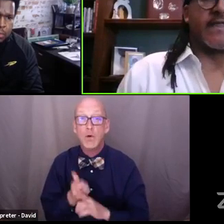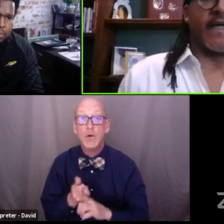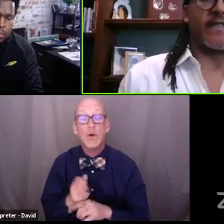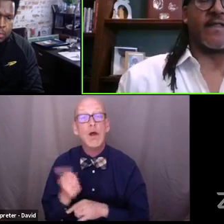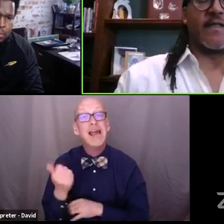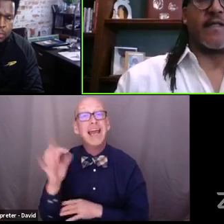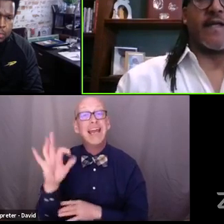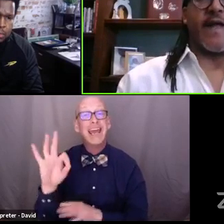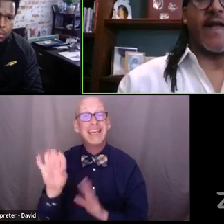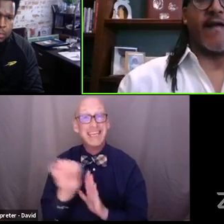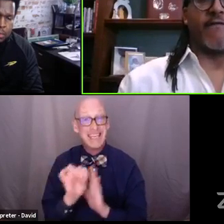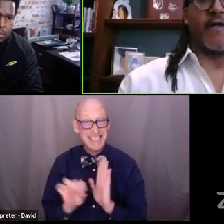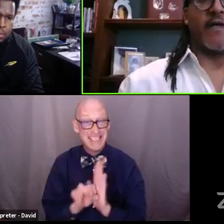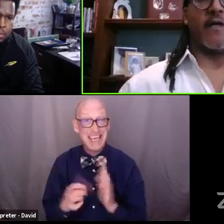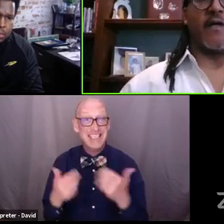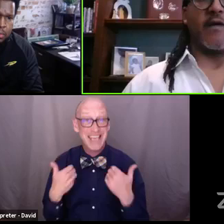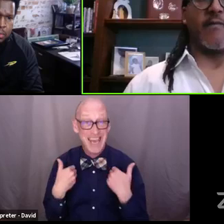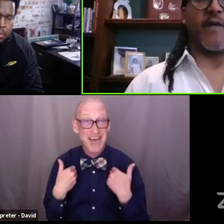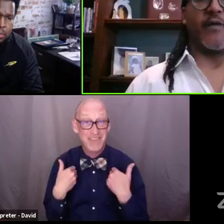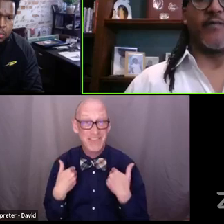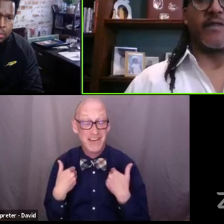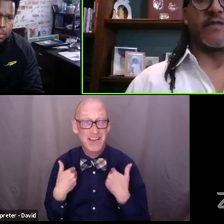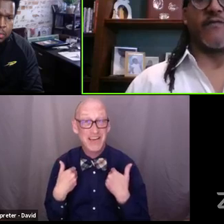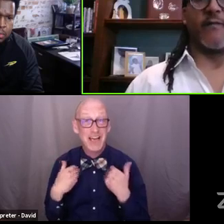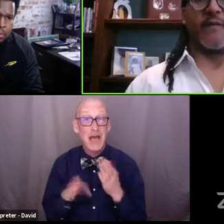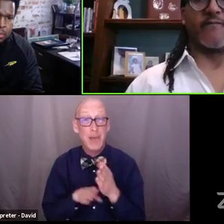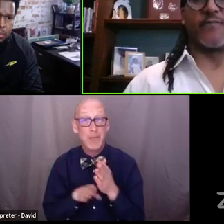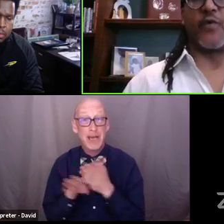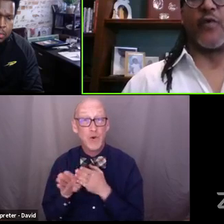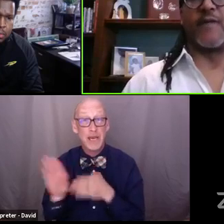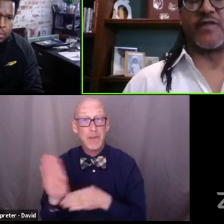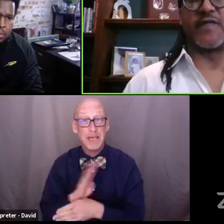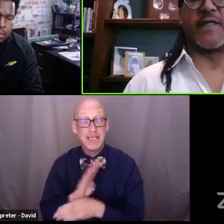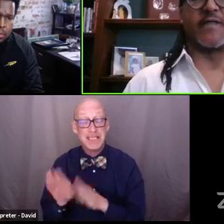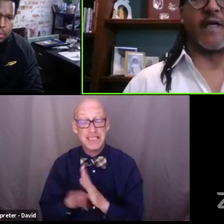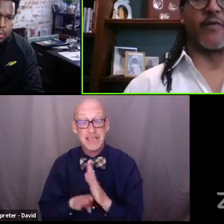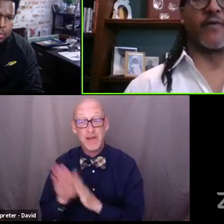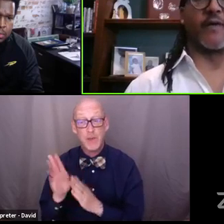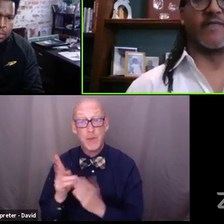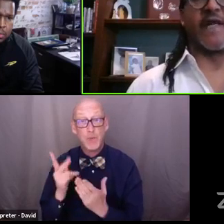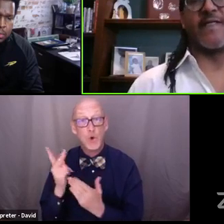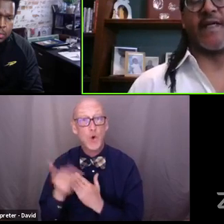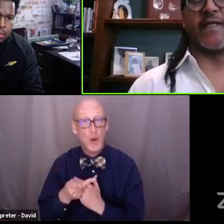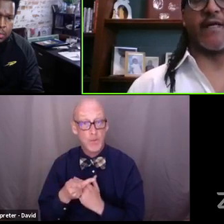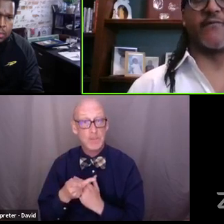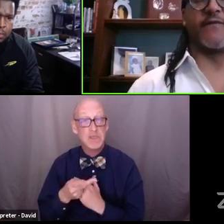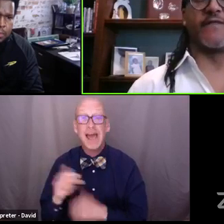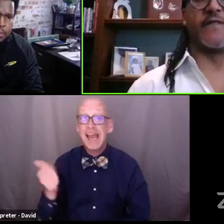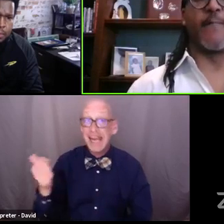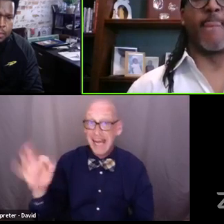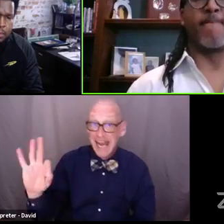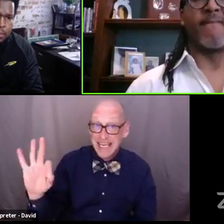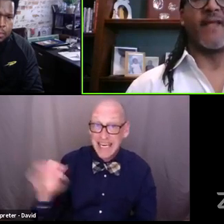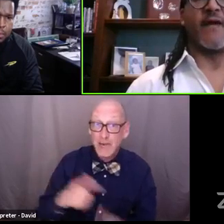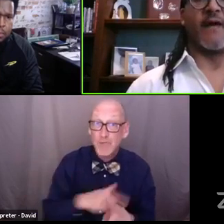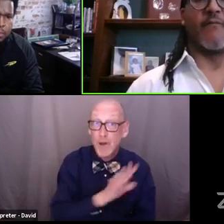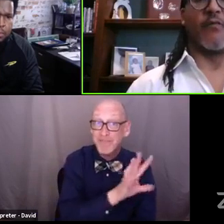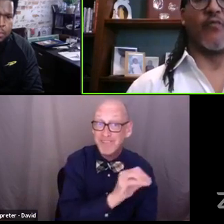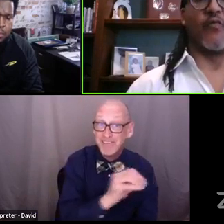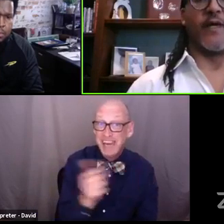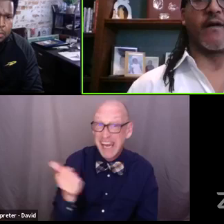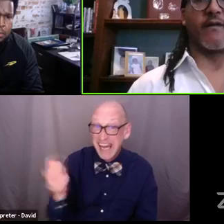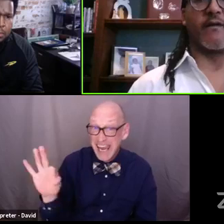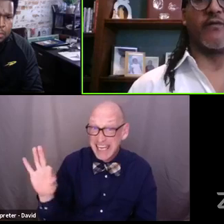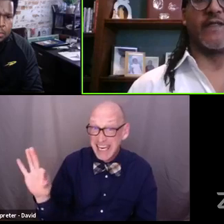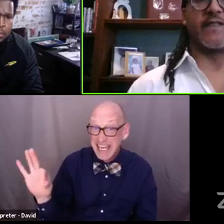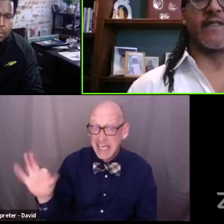19 states that have minority business development programs or set aside programs, 19 out of 50.